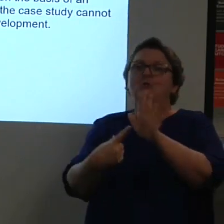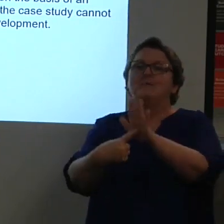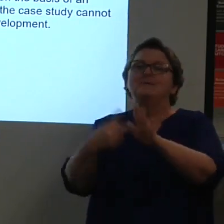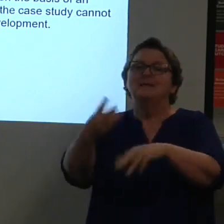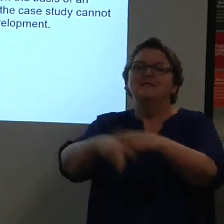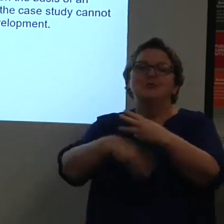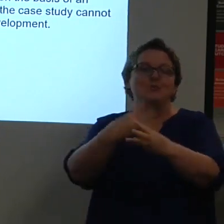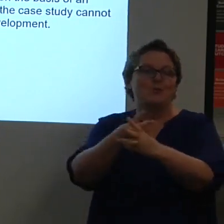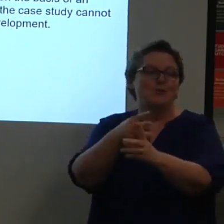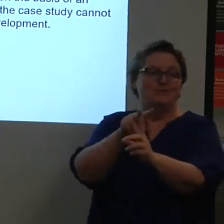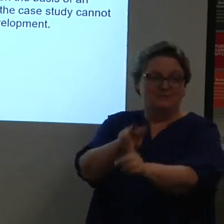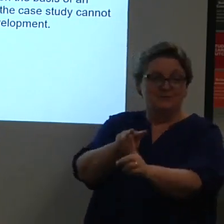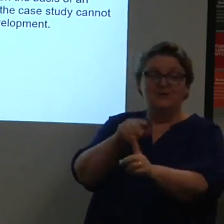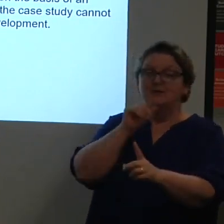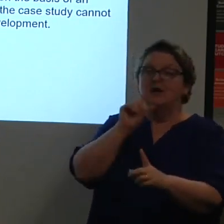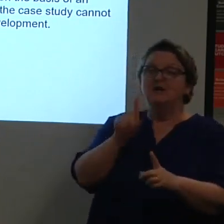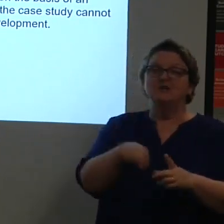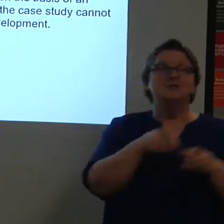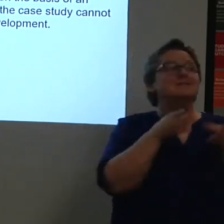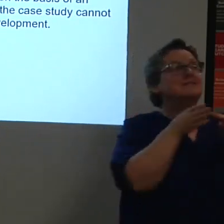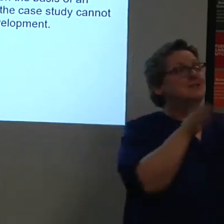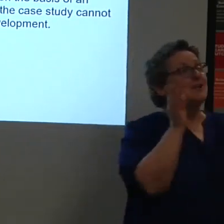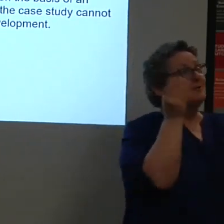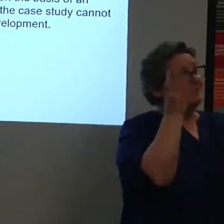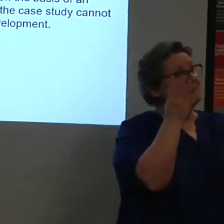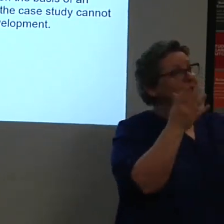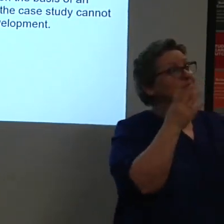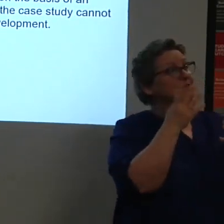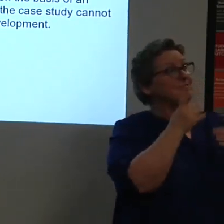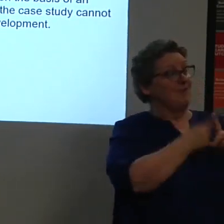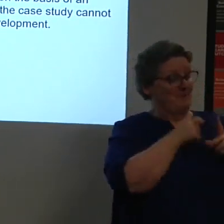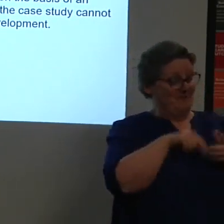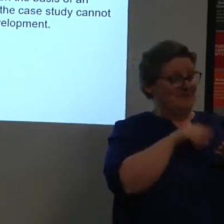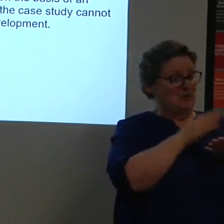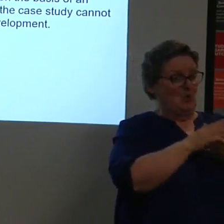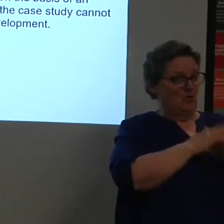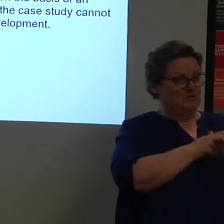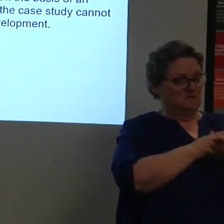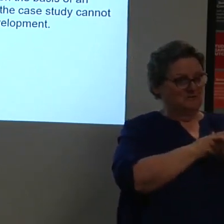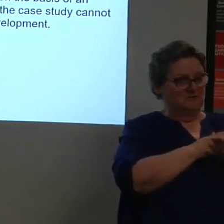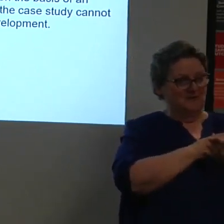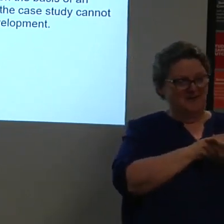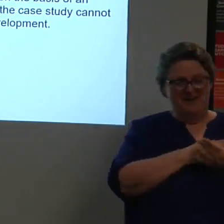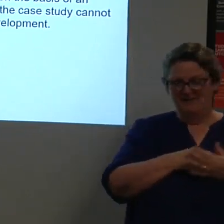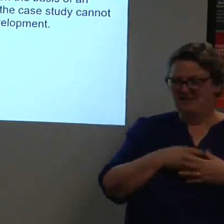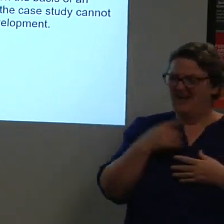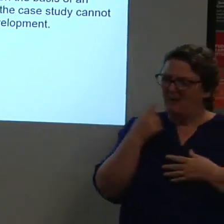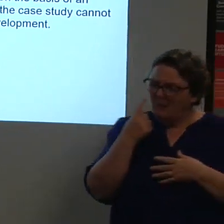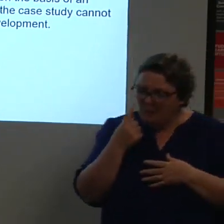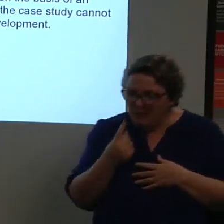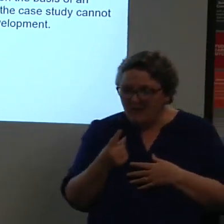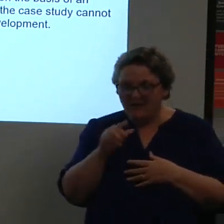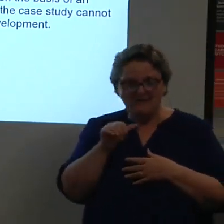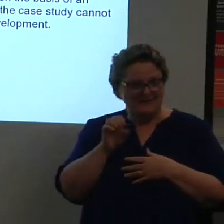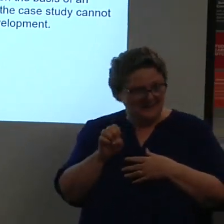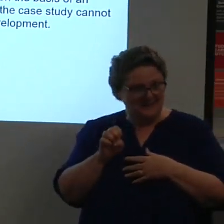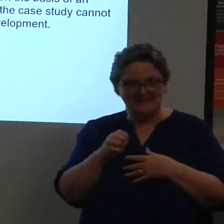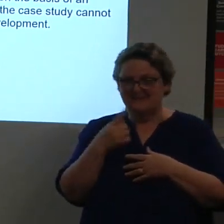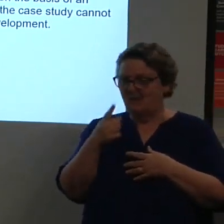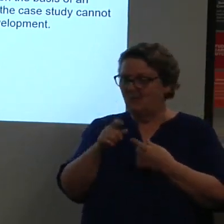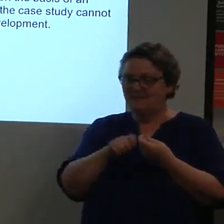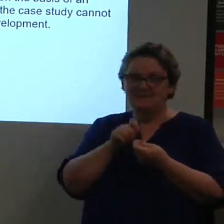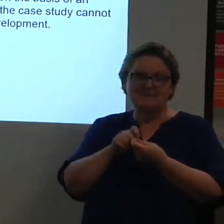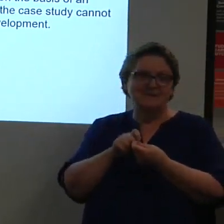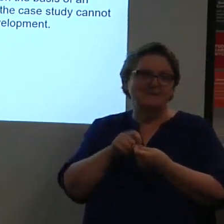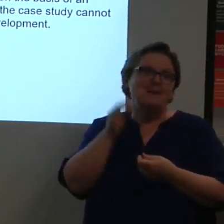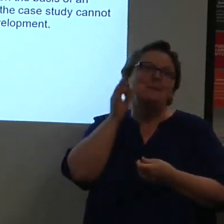So it's not just about applying the general information they have in class, but they can walk through that one case, that one particular,